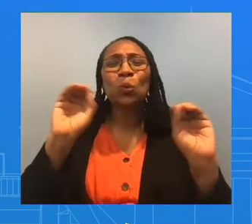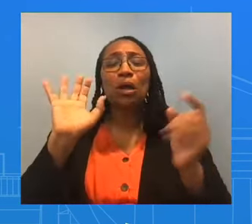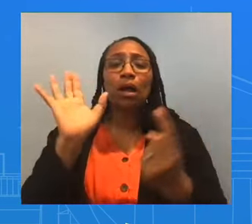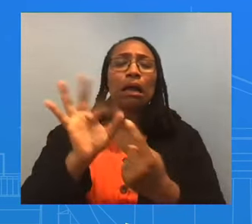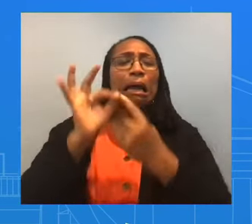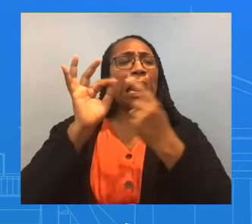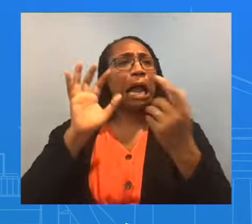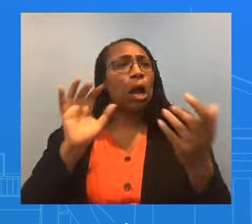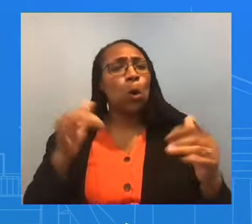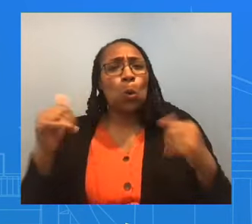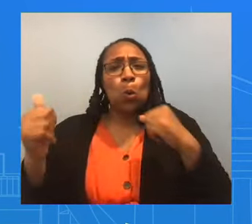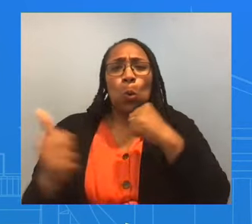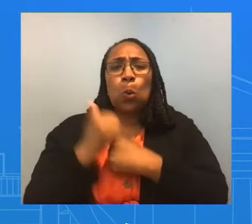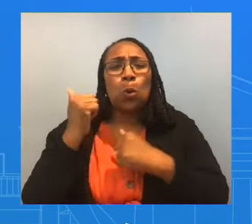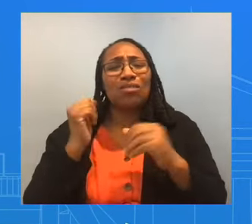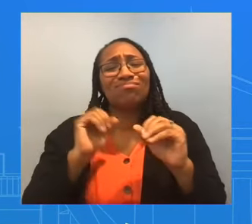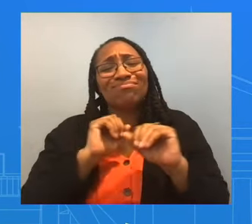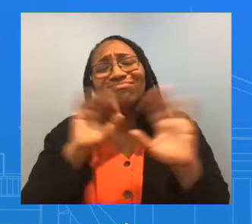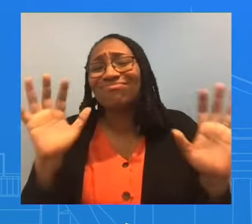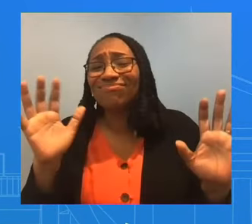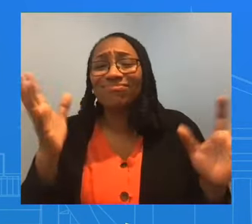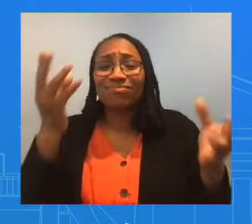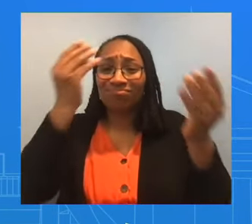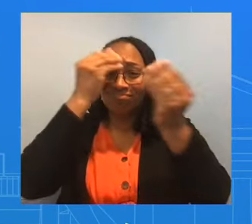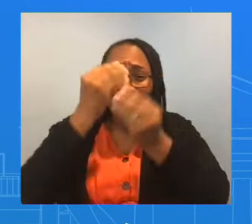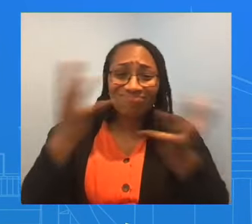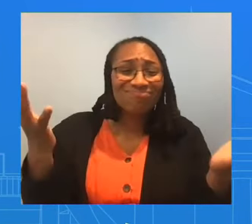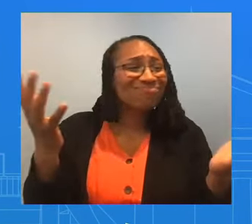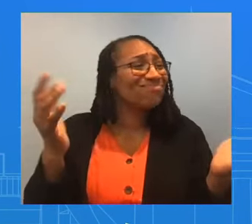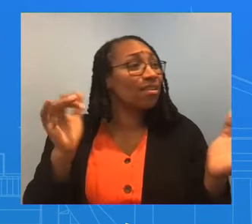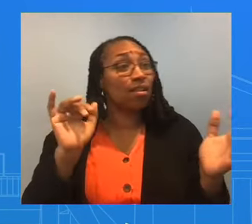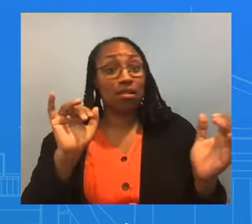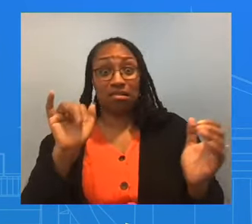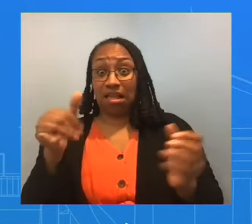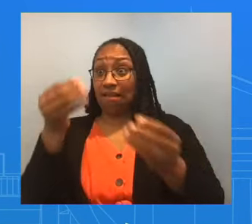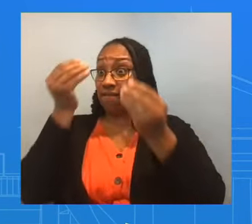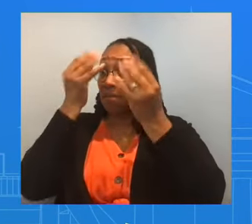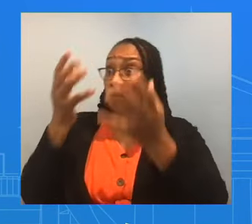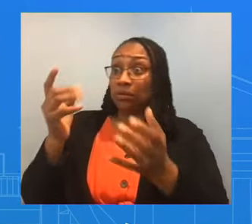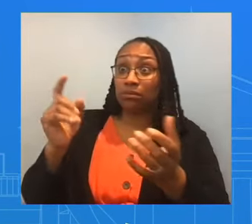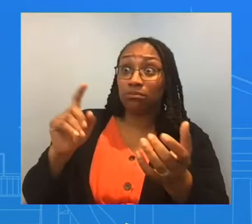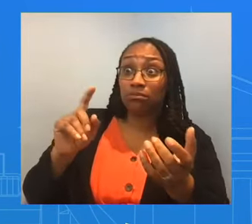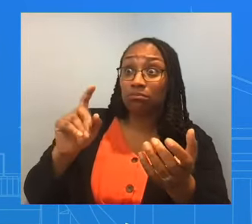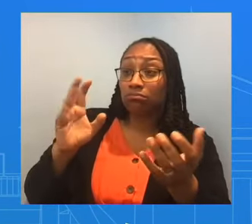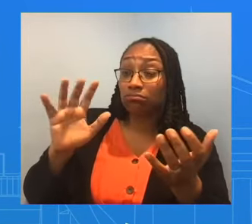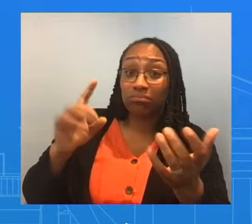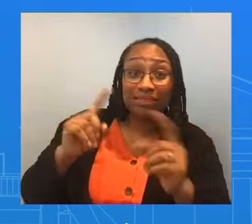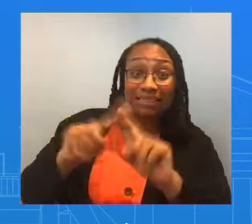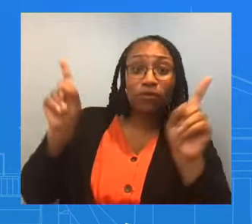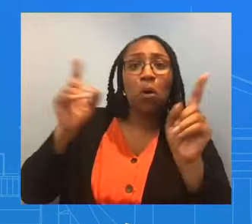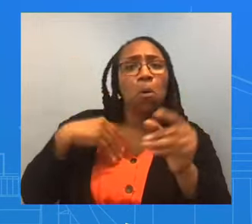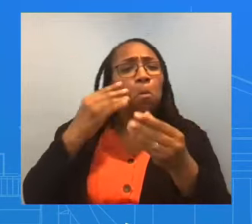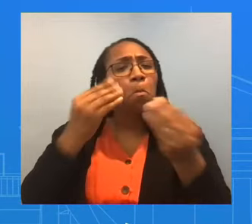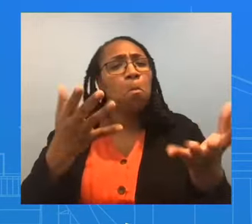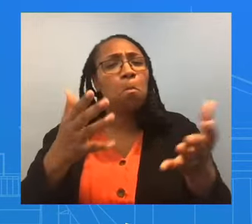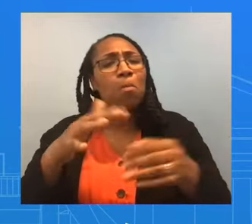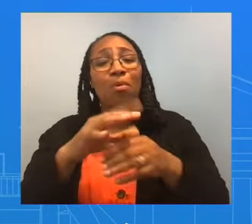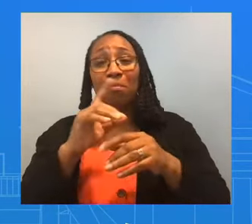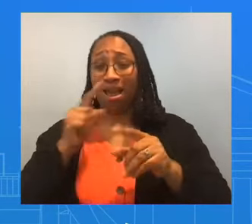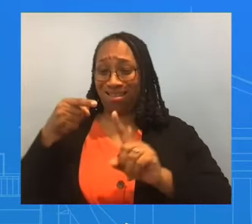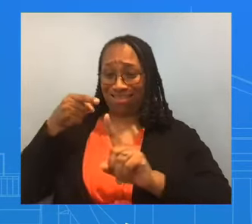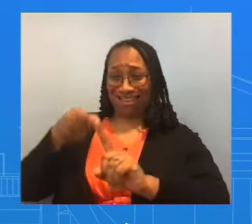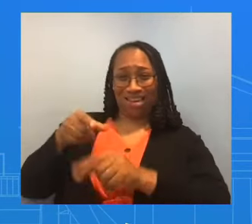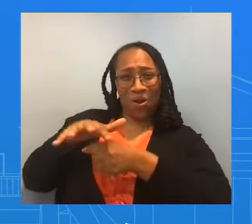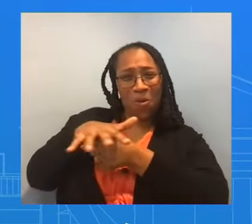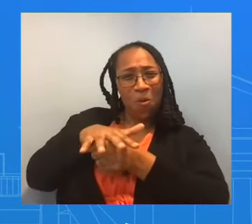clearly he wasn't under general anesthesia. He was under local anesthesia. And so, as you know, it's a numbing medicine for